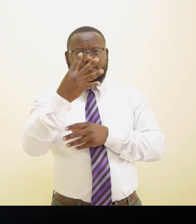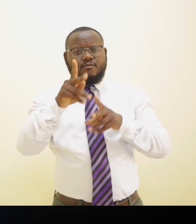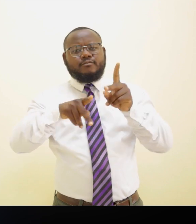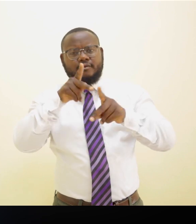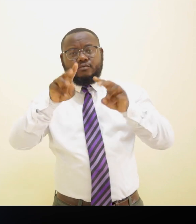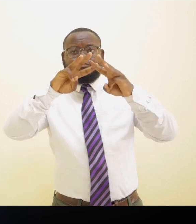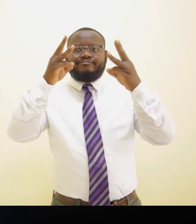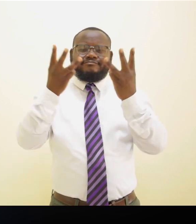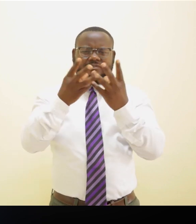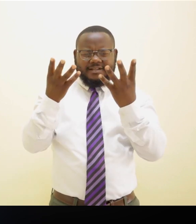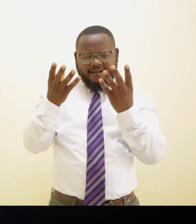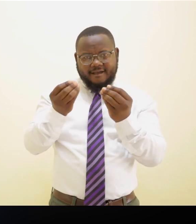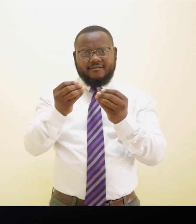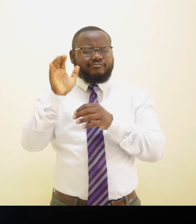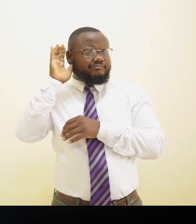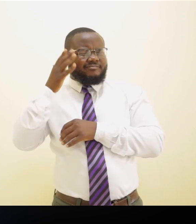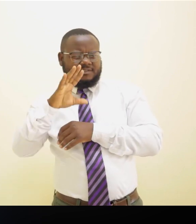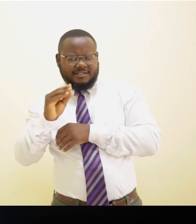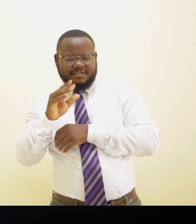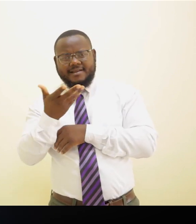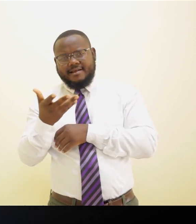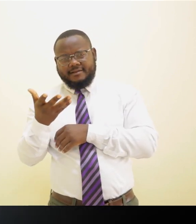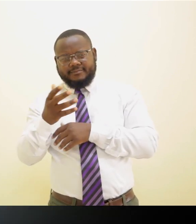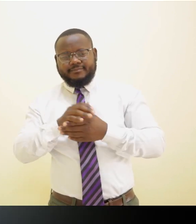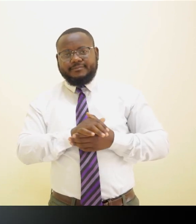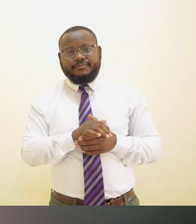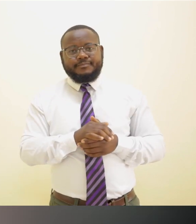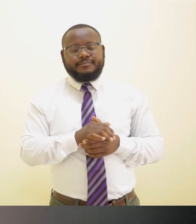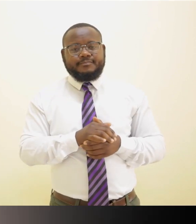people worldwide will have some degree of hearing loss.